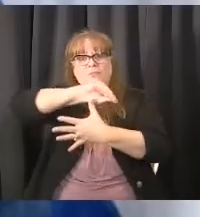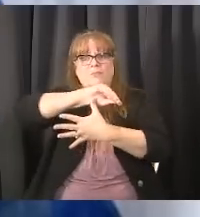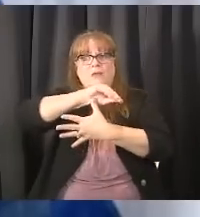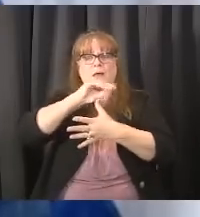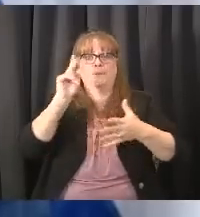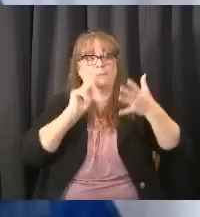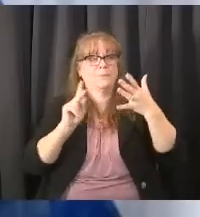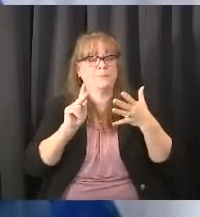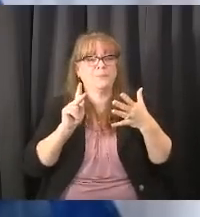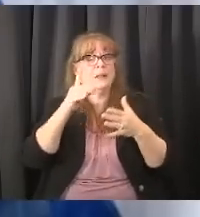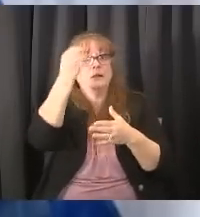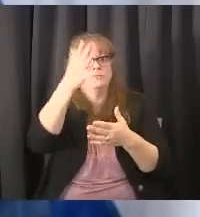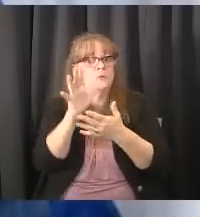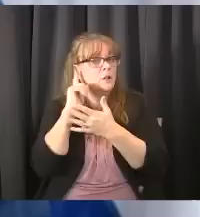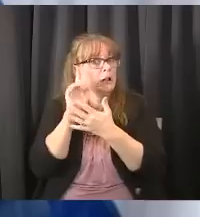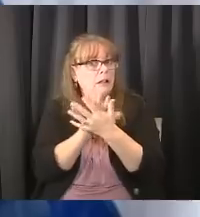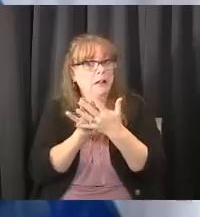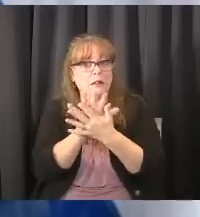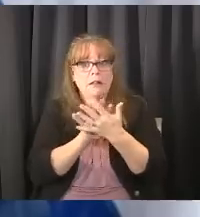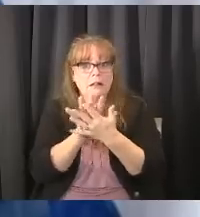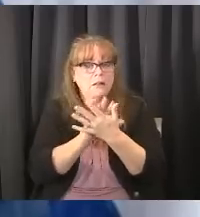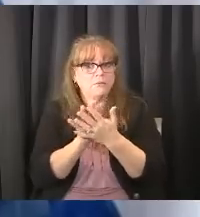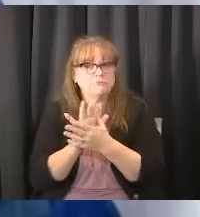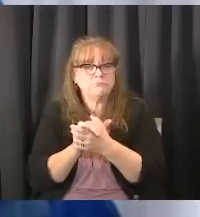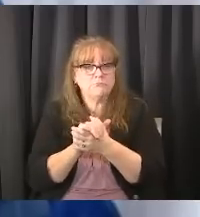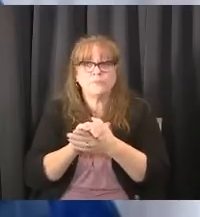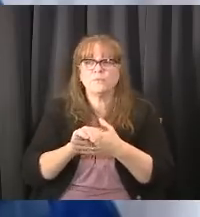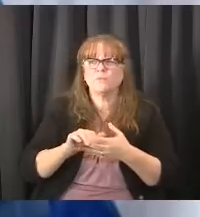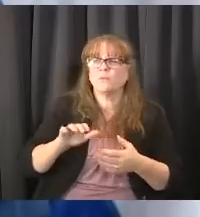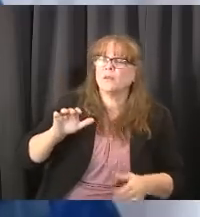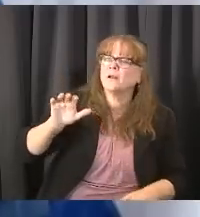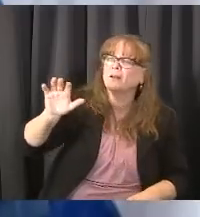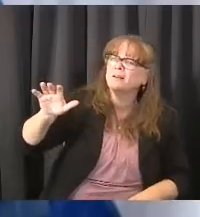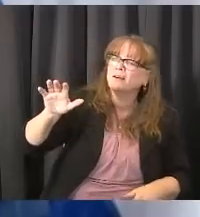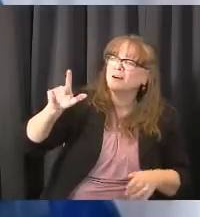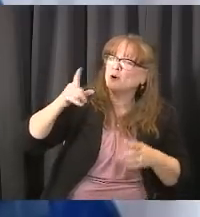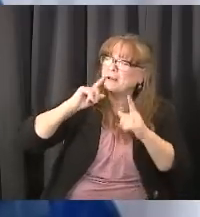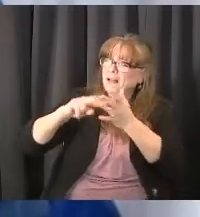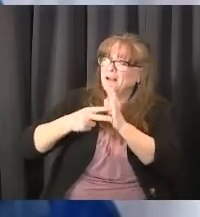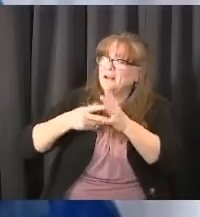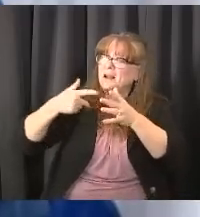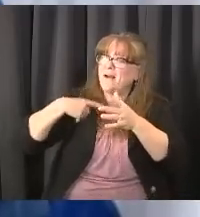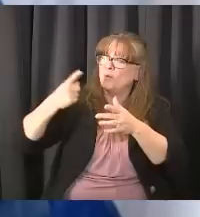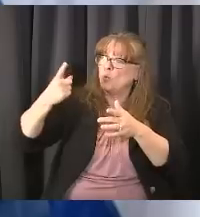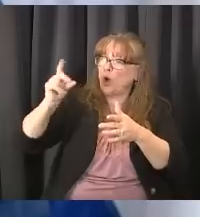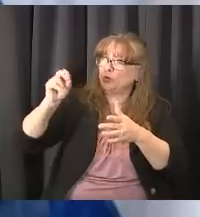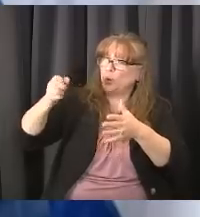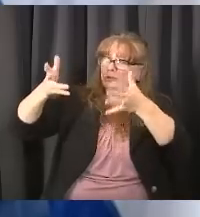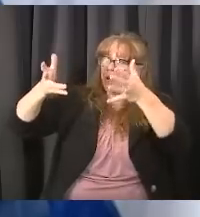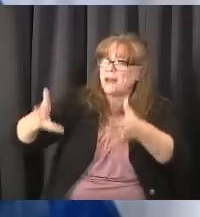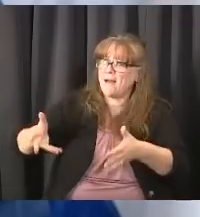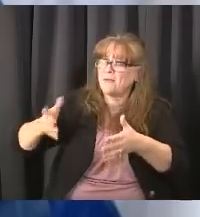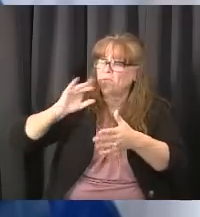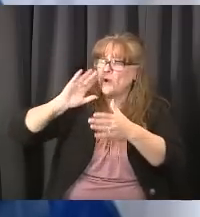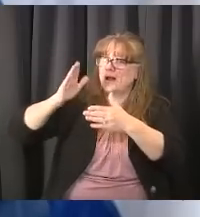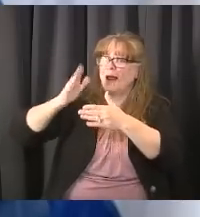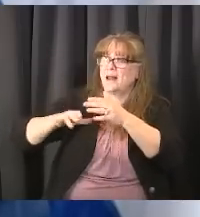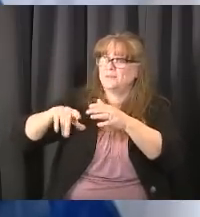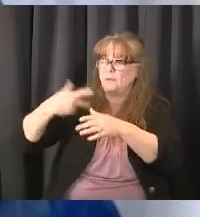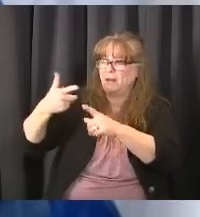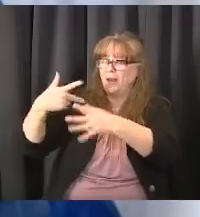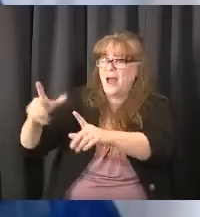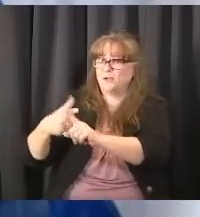okay, you have an extra dose at the end of the day, you can give it to whoever you can get into the office, or